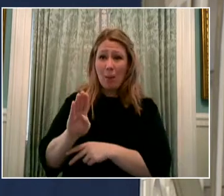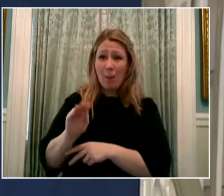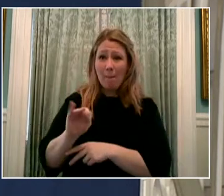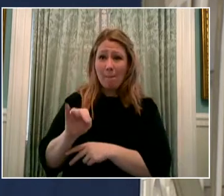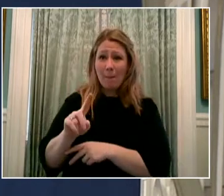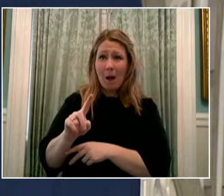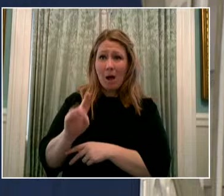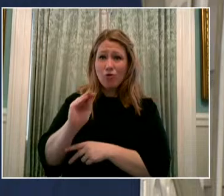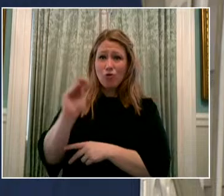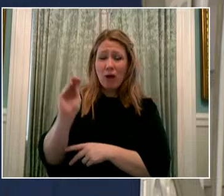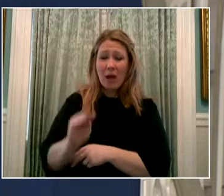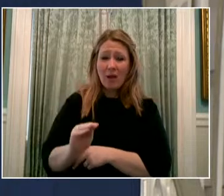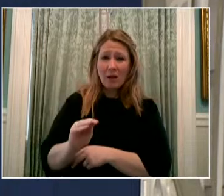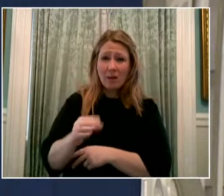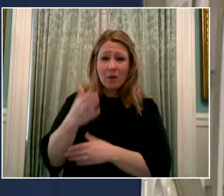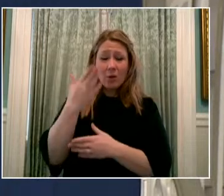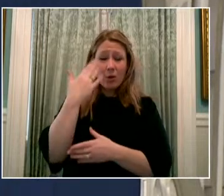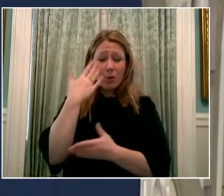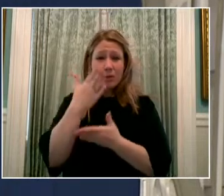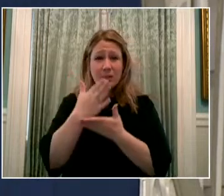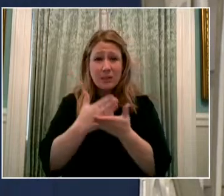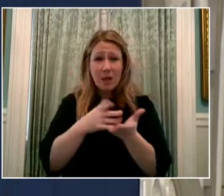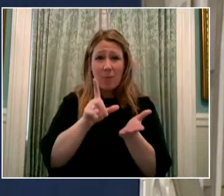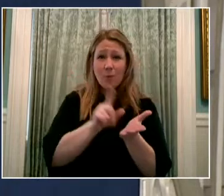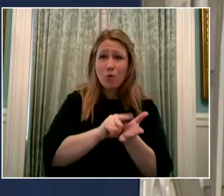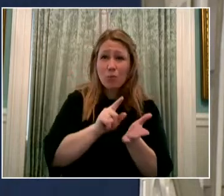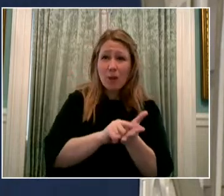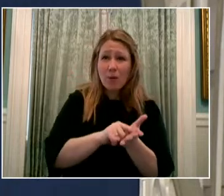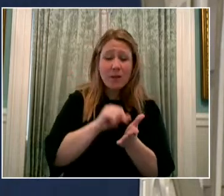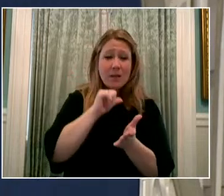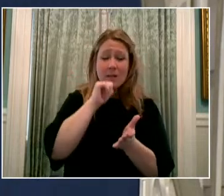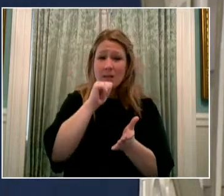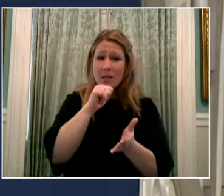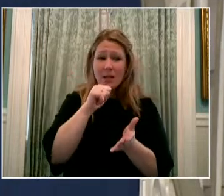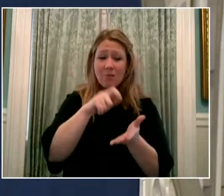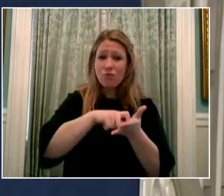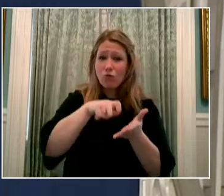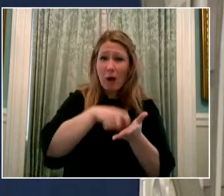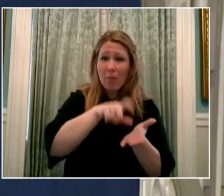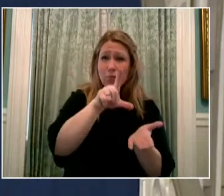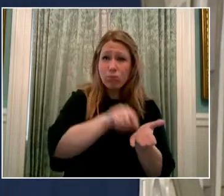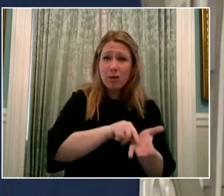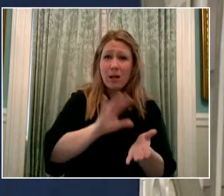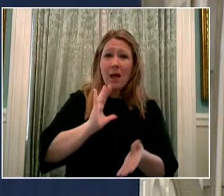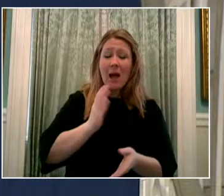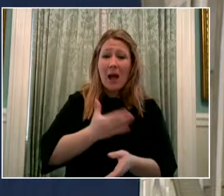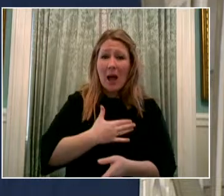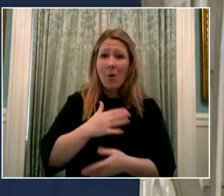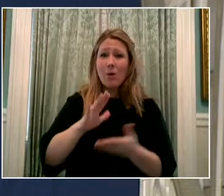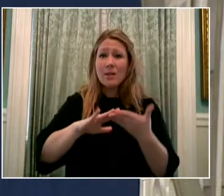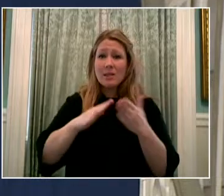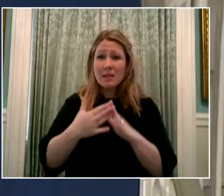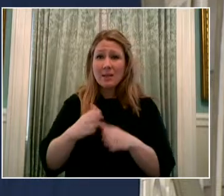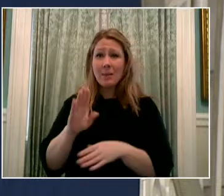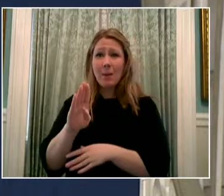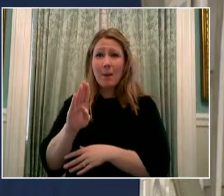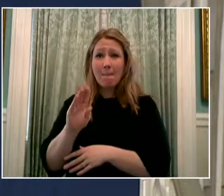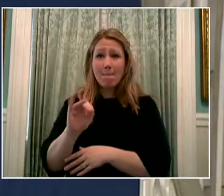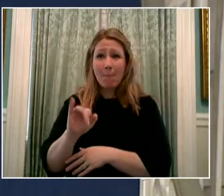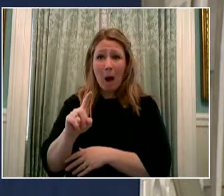not even cover that our city bond rating was increased. They covered that, did Eric eat a piece of